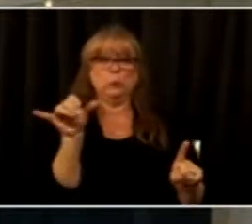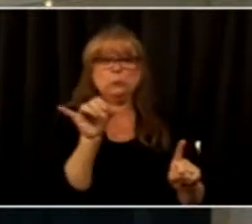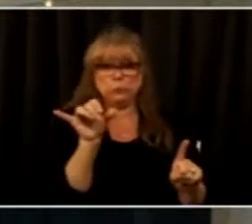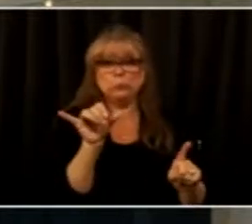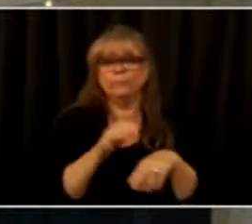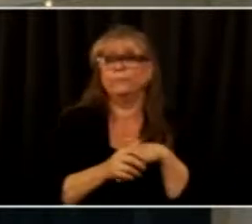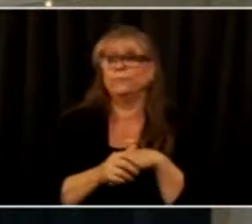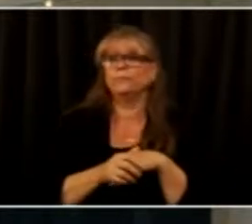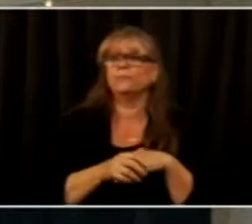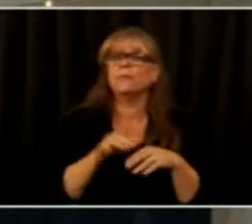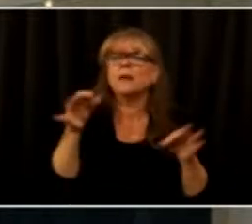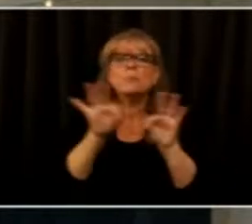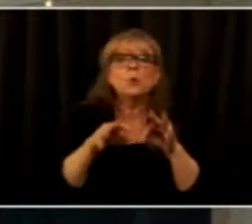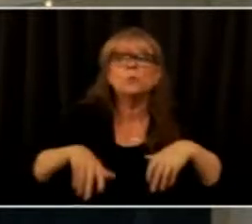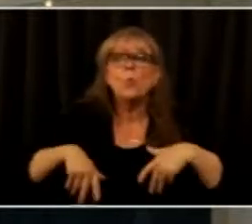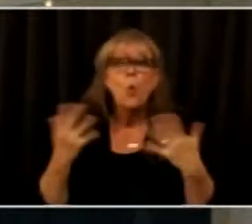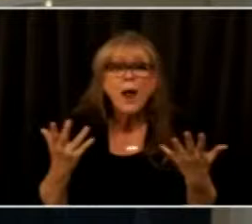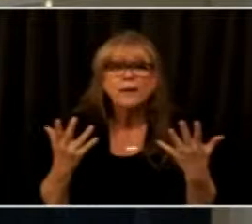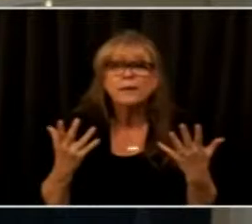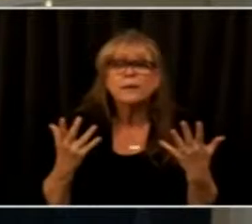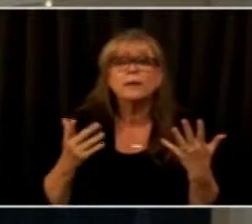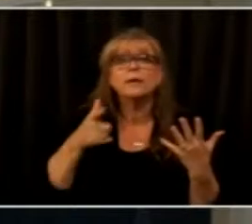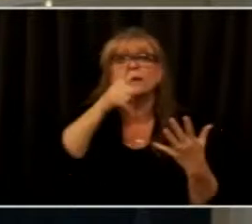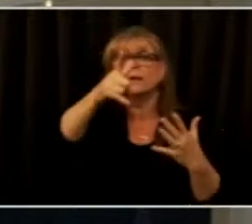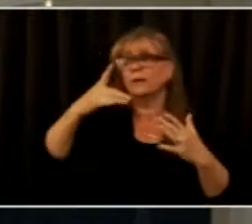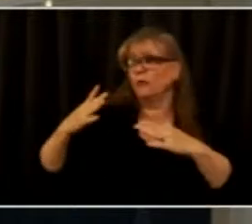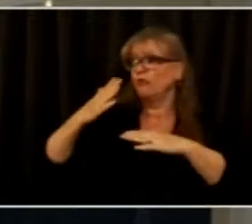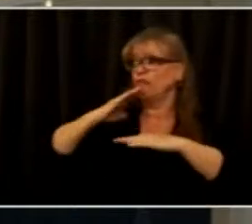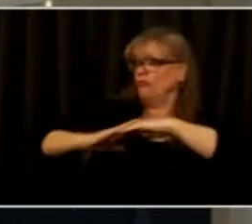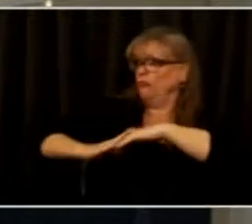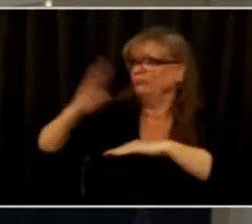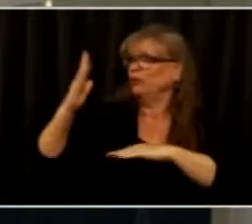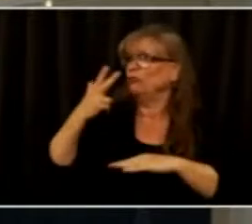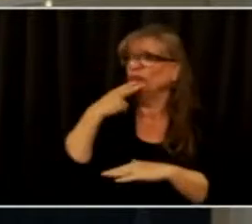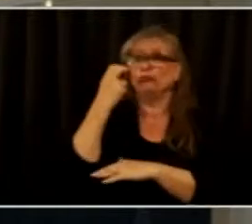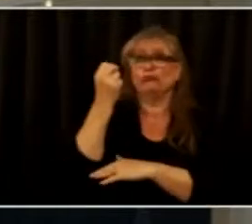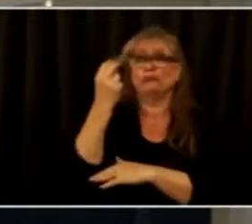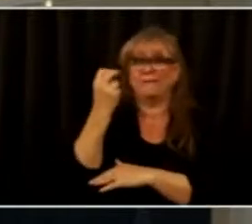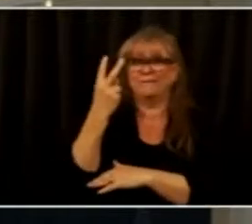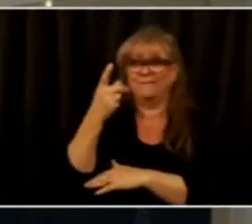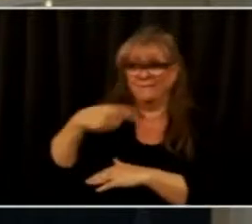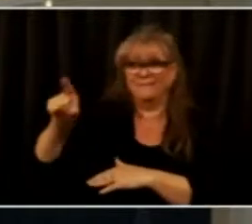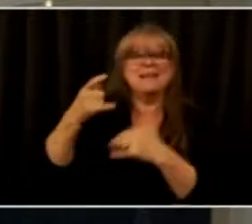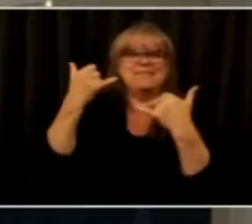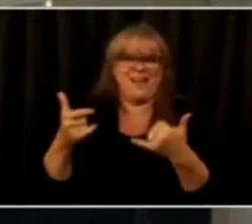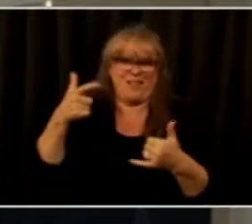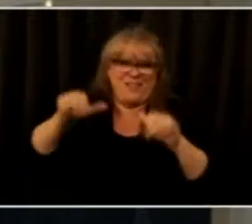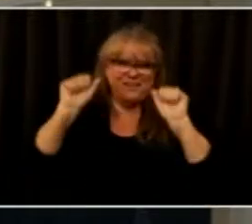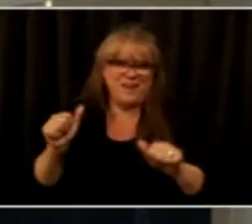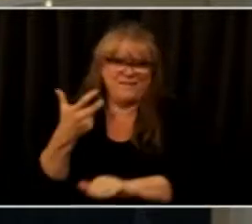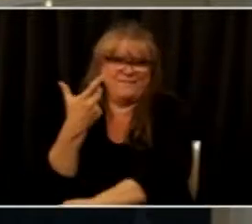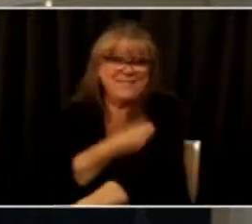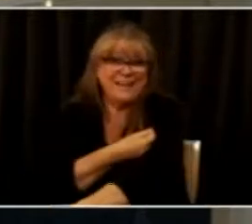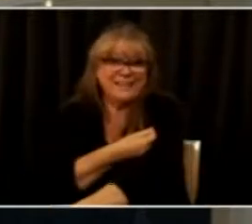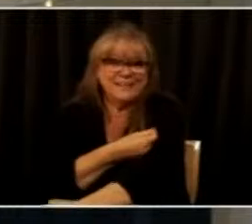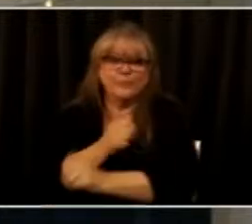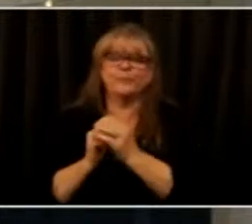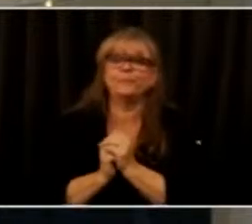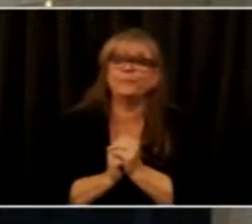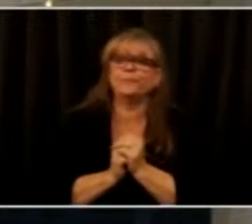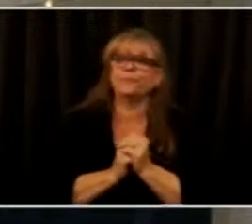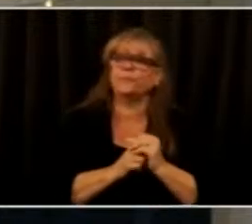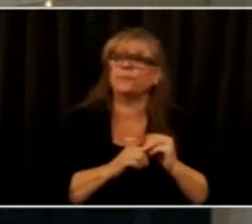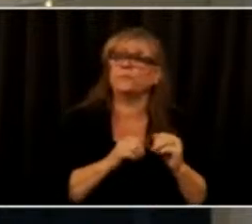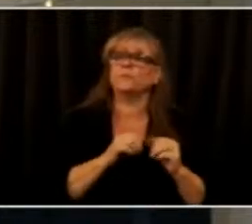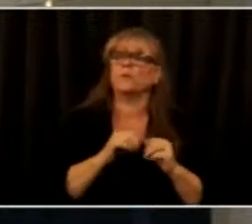protected to help end this pandemic and make sure that your kids stay safe. Before we get into the vaccine and how to best protect